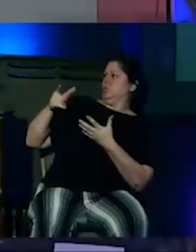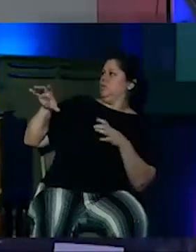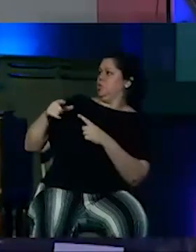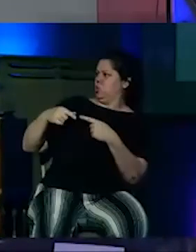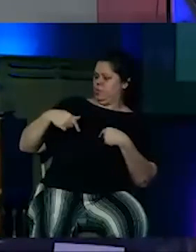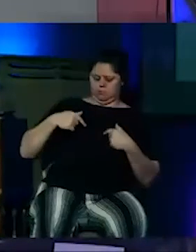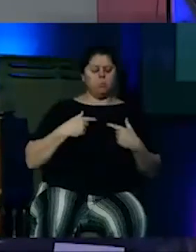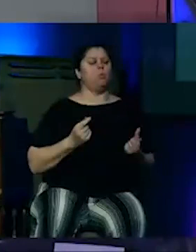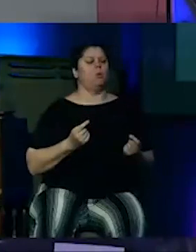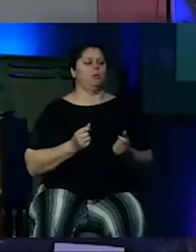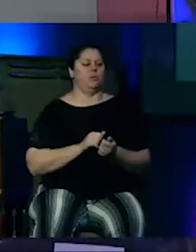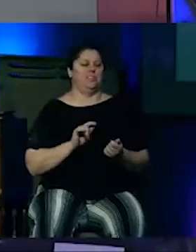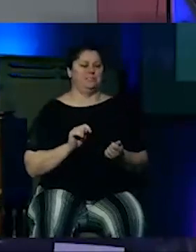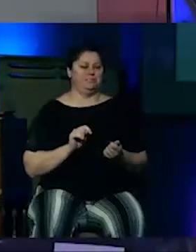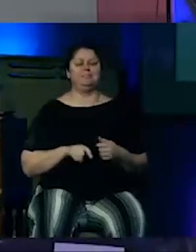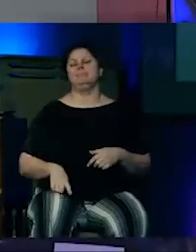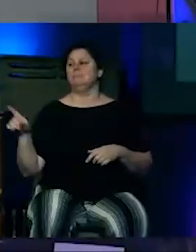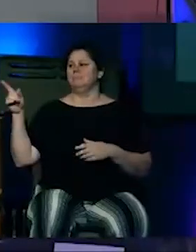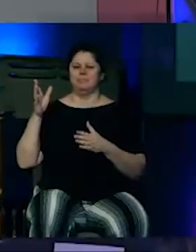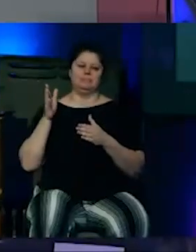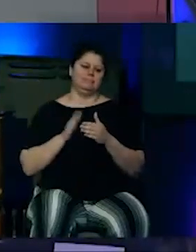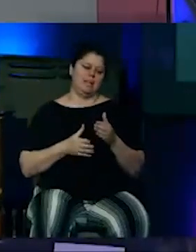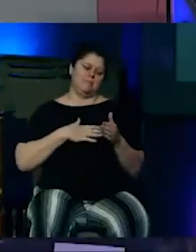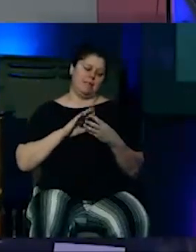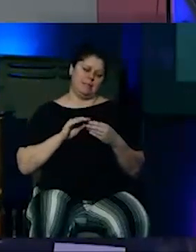This is a quote from the end of my thesis.